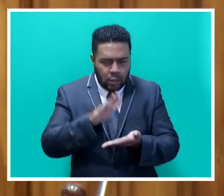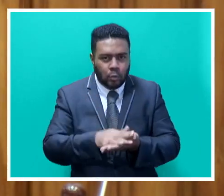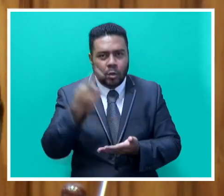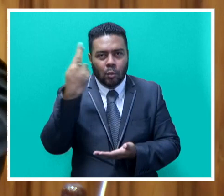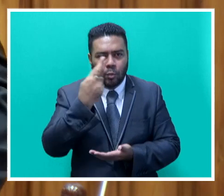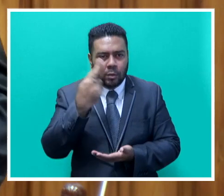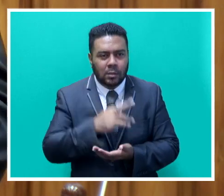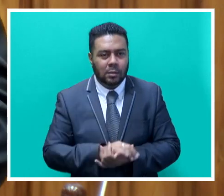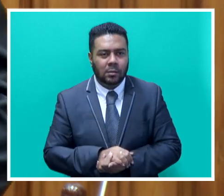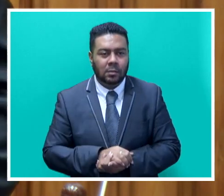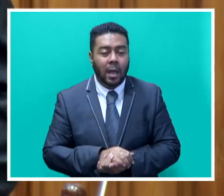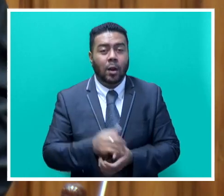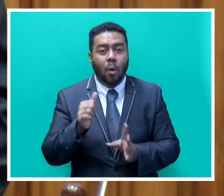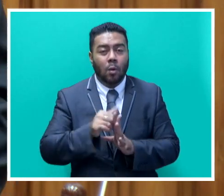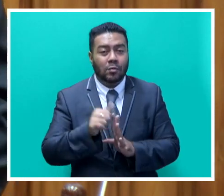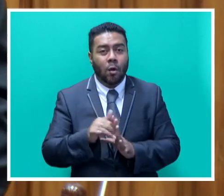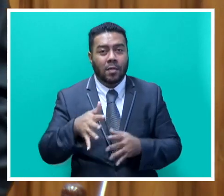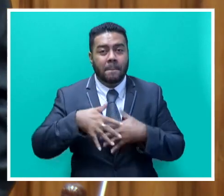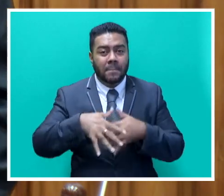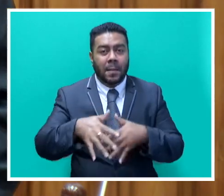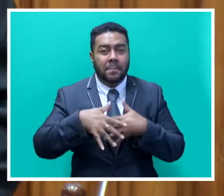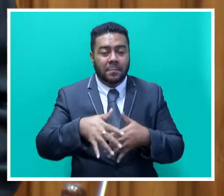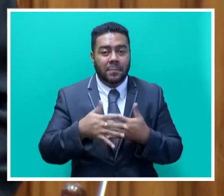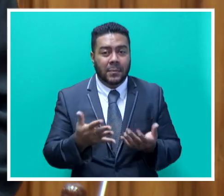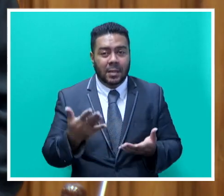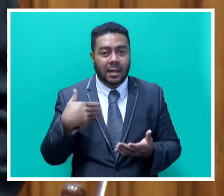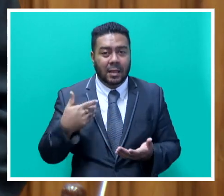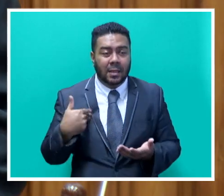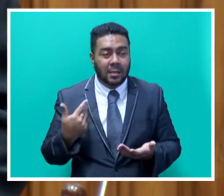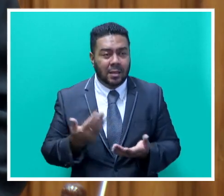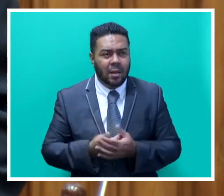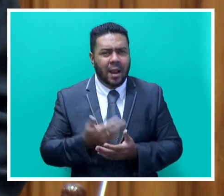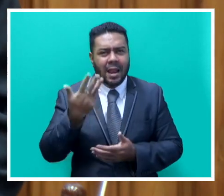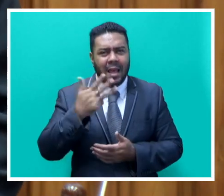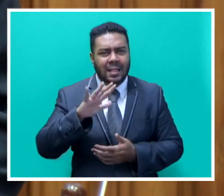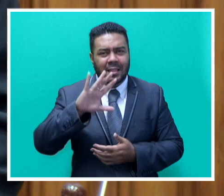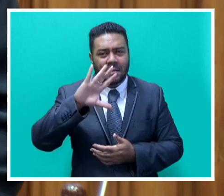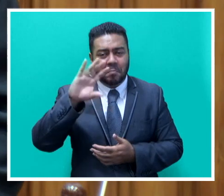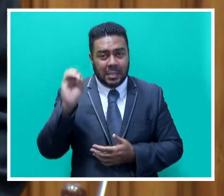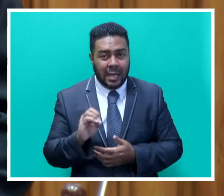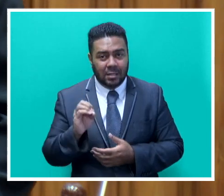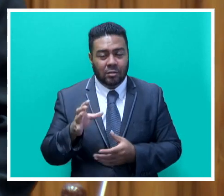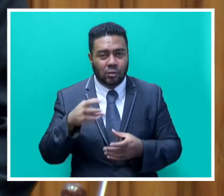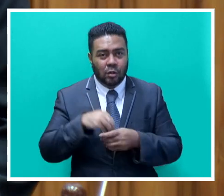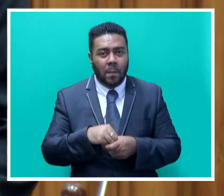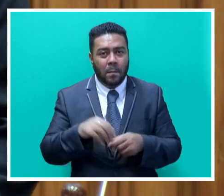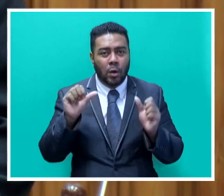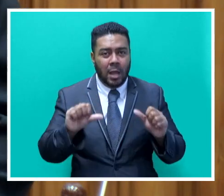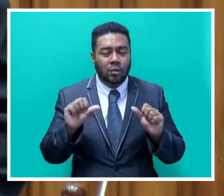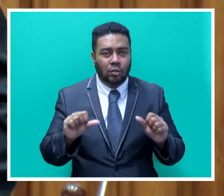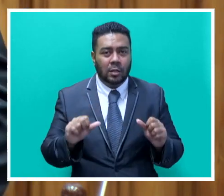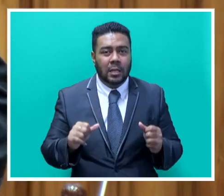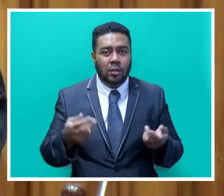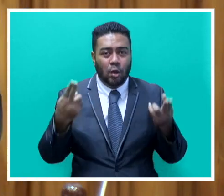virus, and also in the Public Health England report, up to 90% chance of protection against hospitalization and